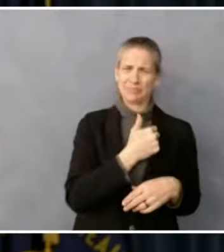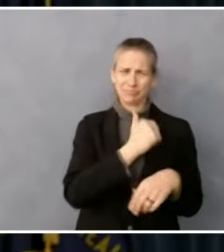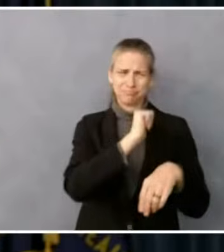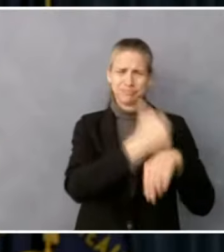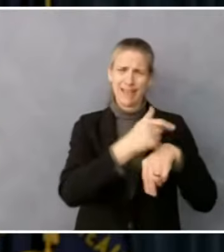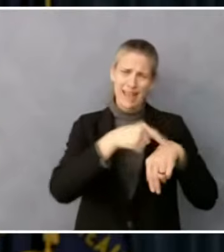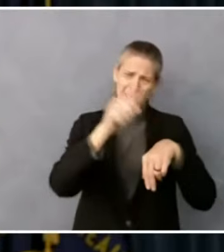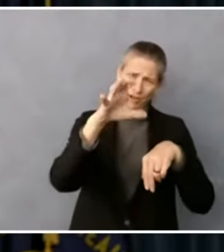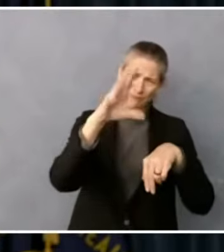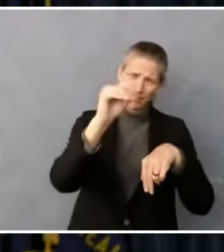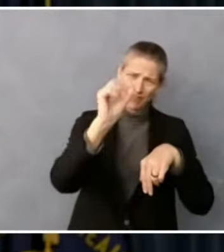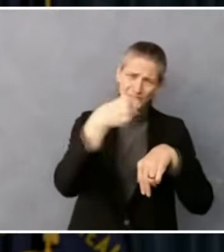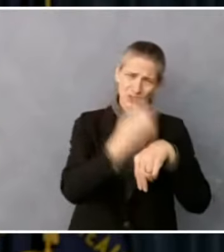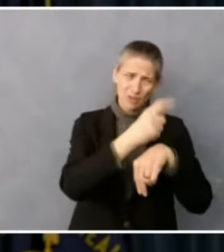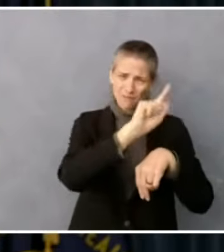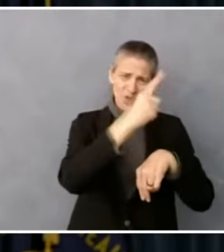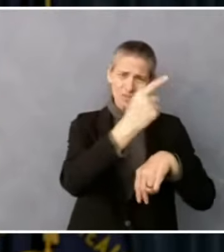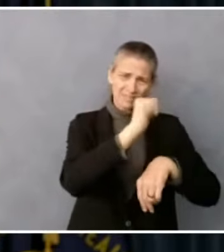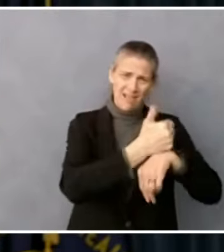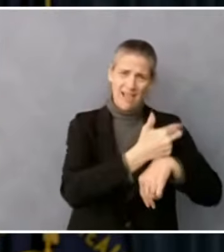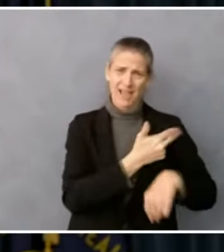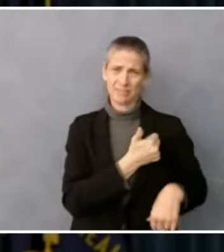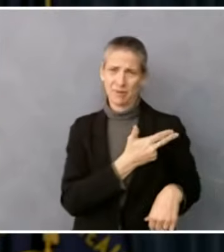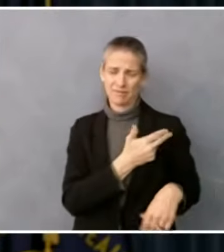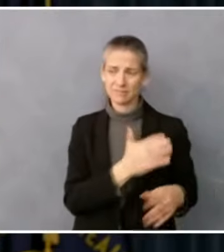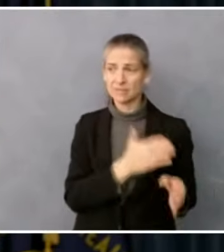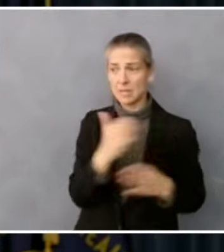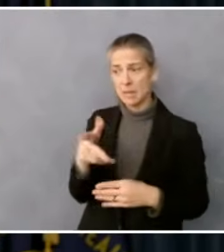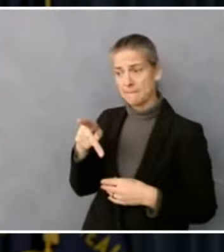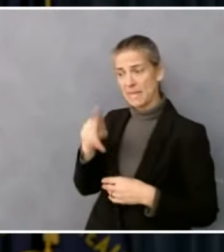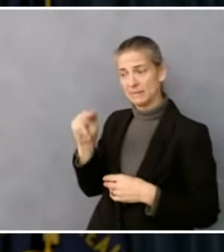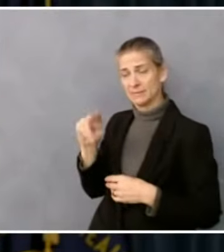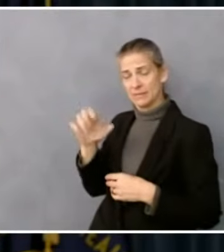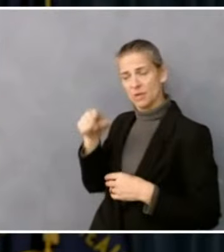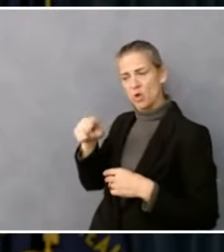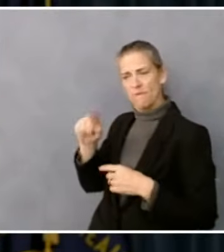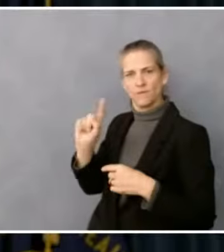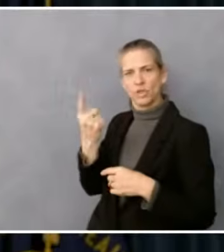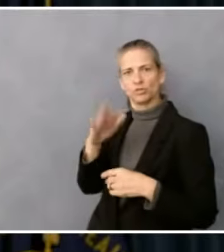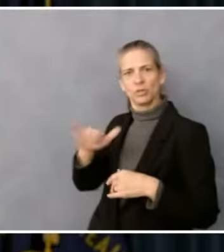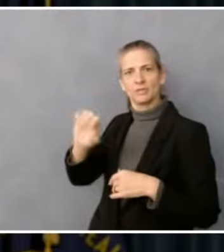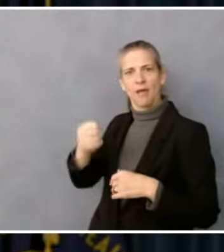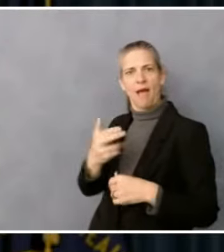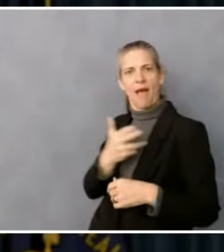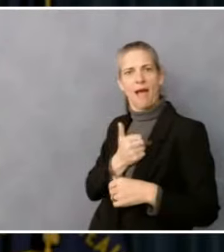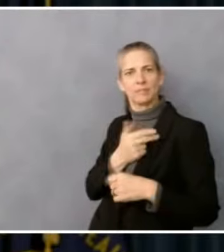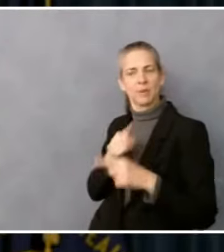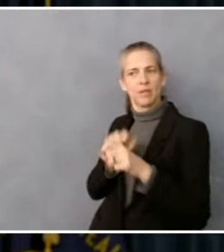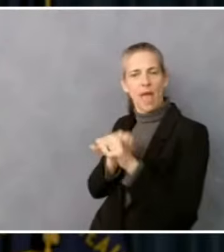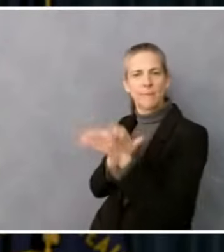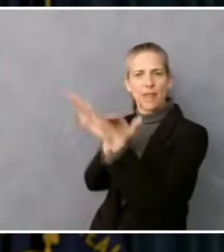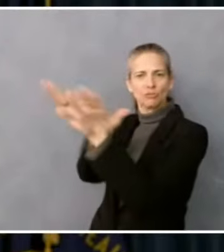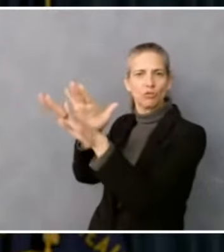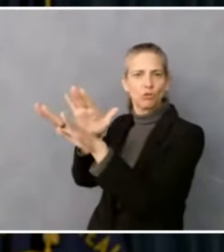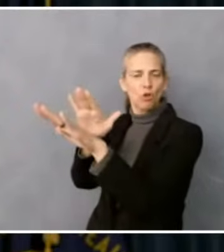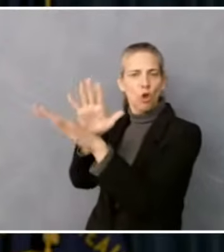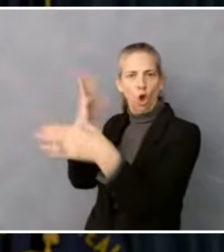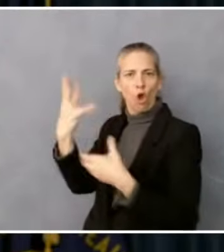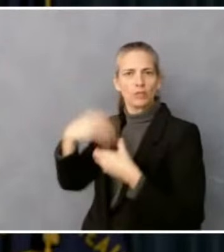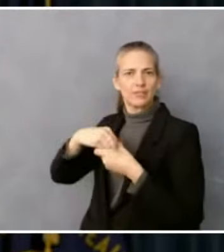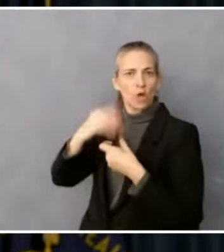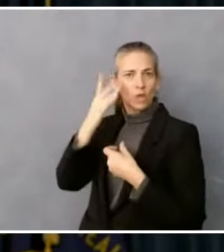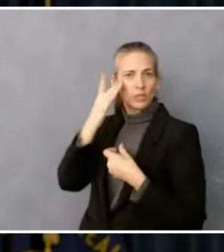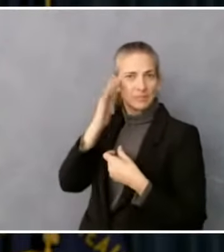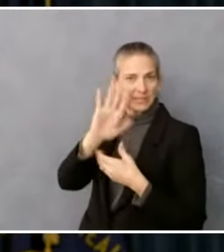150 years. We've also opened PMC's new Children's Hospital and its Appalachian Autism Center, the U of L Health Hospital in Bullock